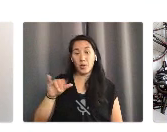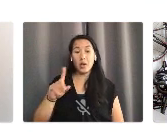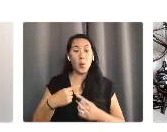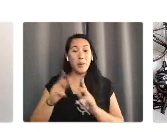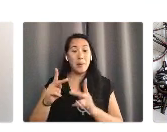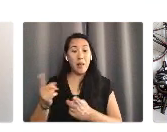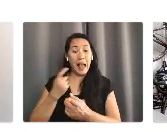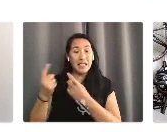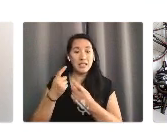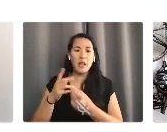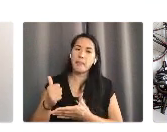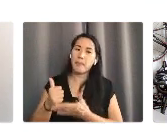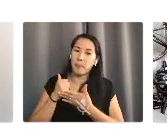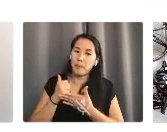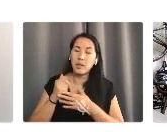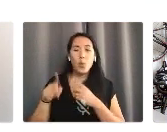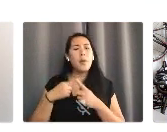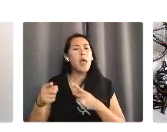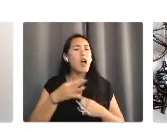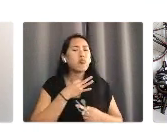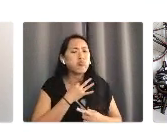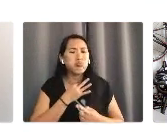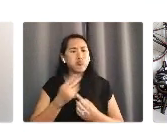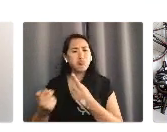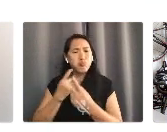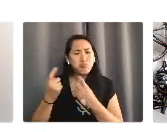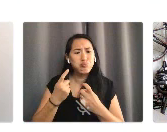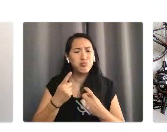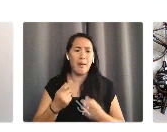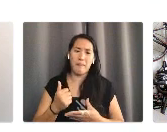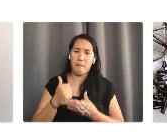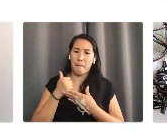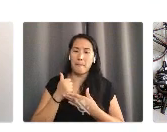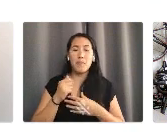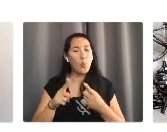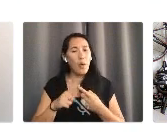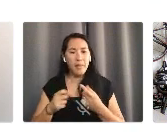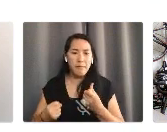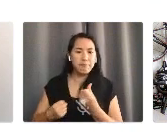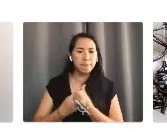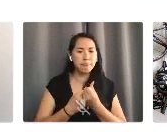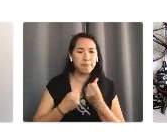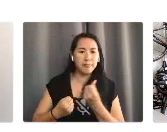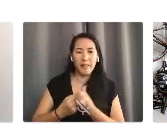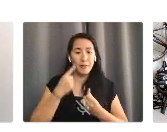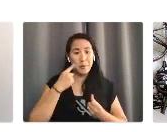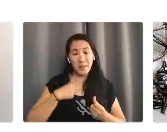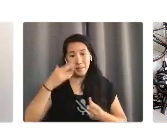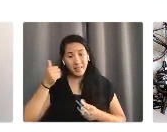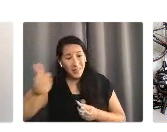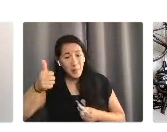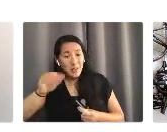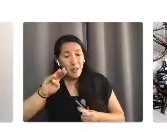so helpful. When they're curious about my experiences and my stories. Secondly, when they advocate for me because they're in the majority group.